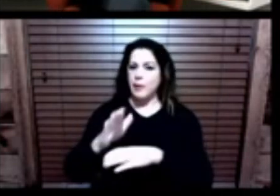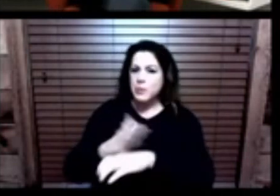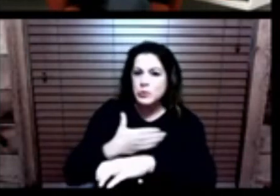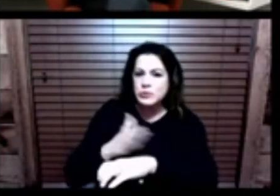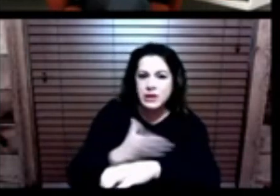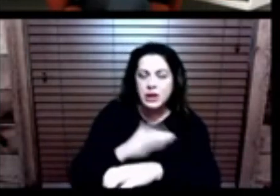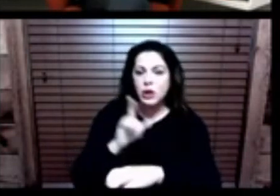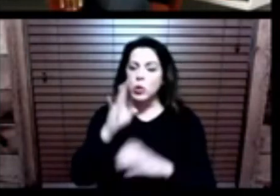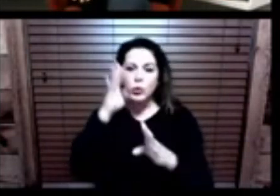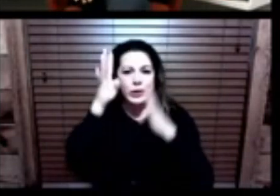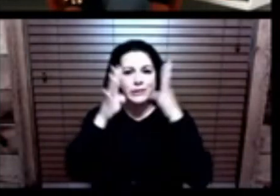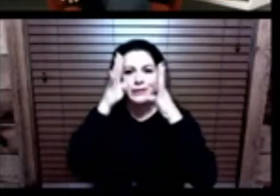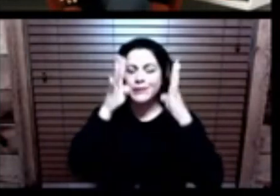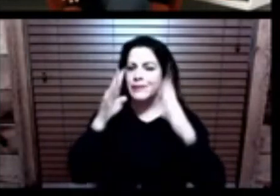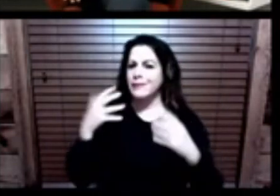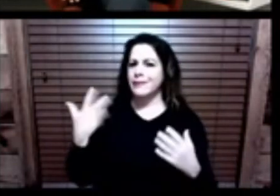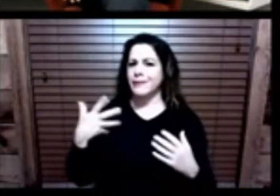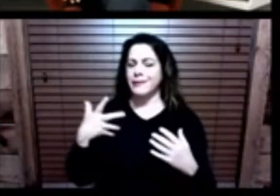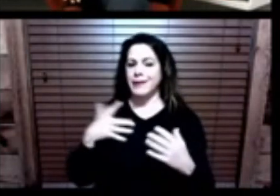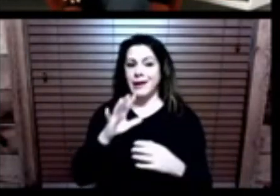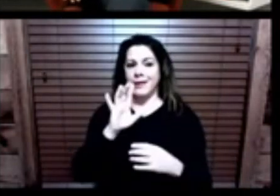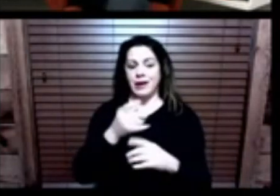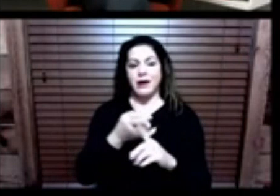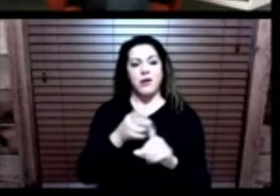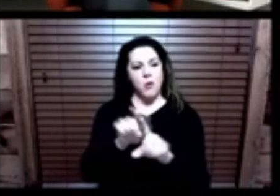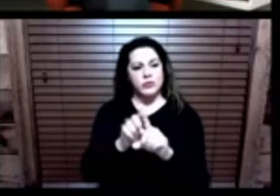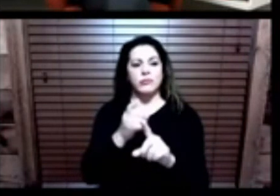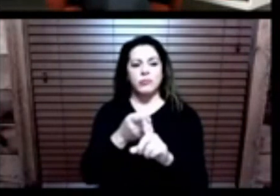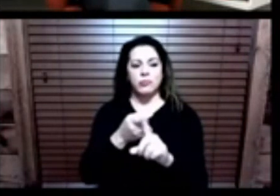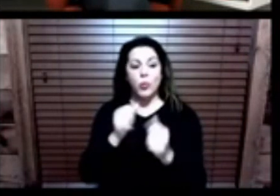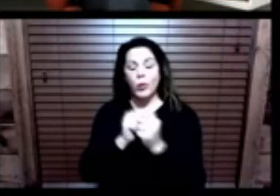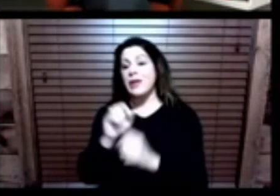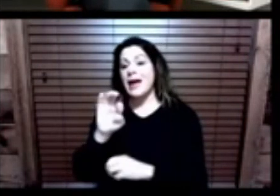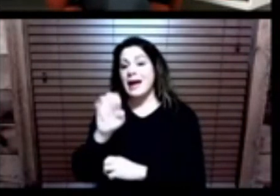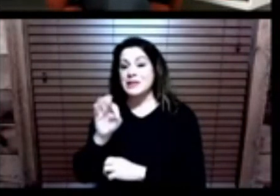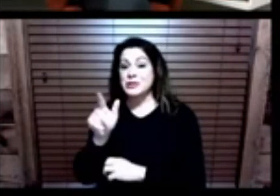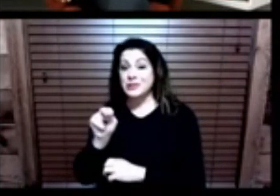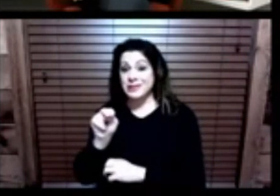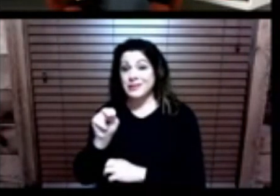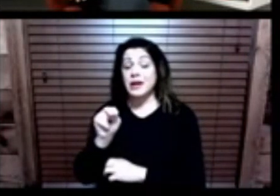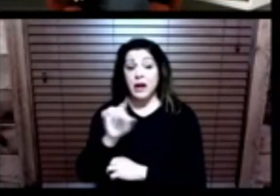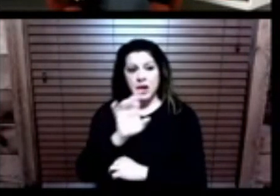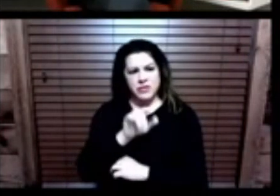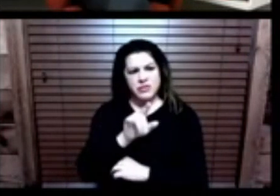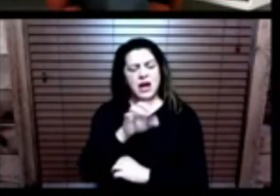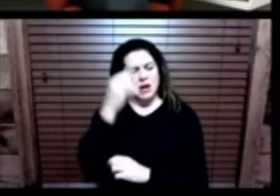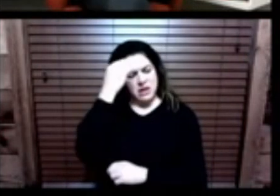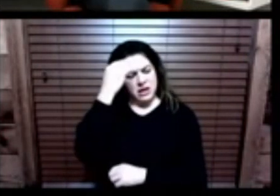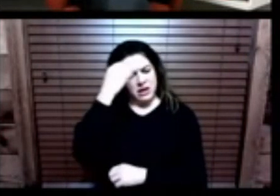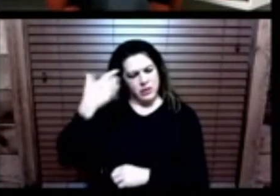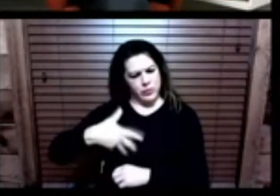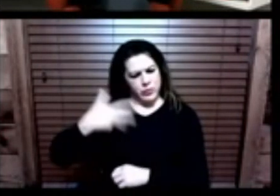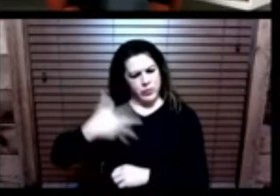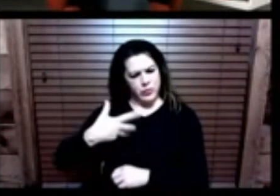your creativity, and then a tribute exhibition. And I leave those there just to put us in the frame of